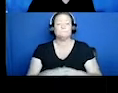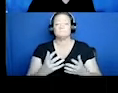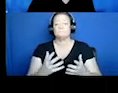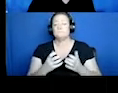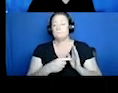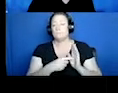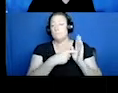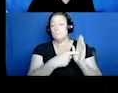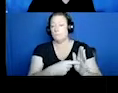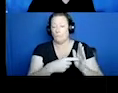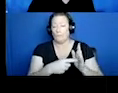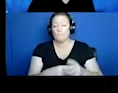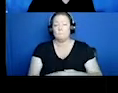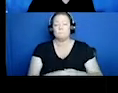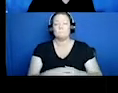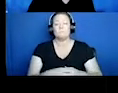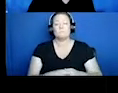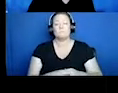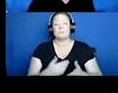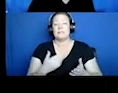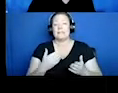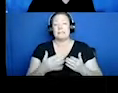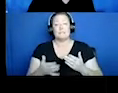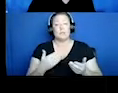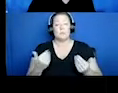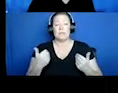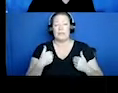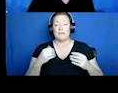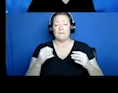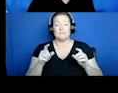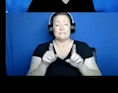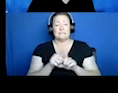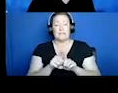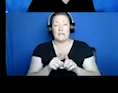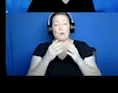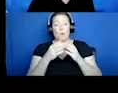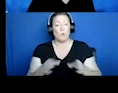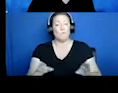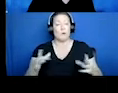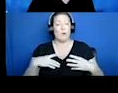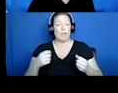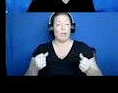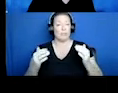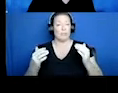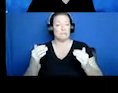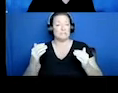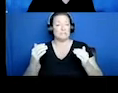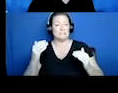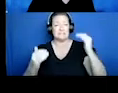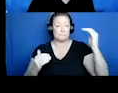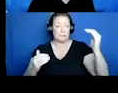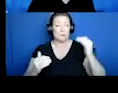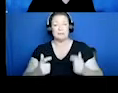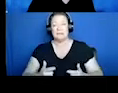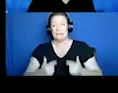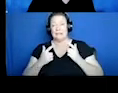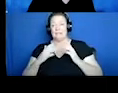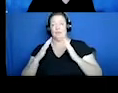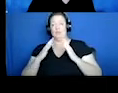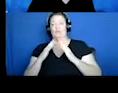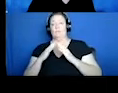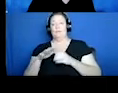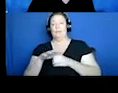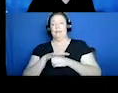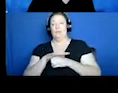point this out because even though we have the same overall health disparities, those living in urban areas,